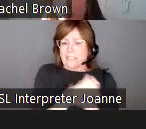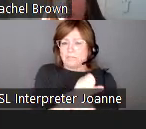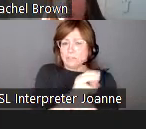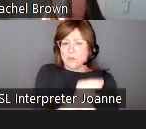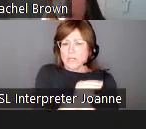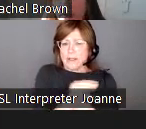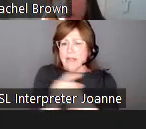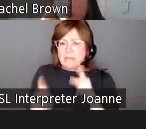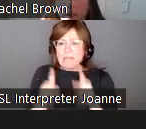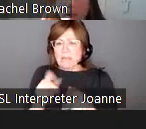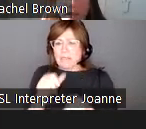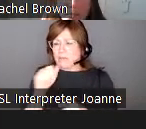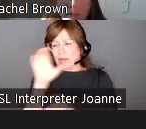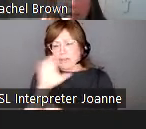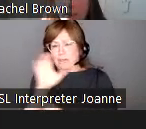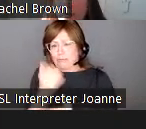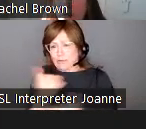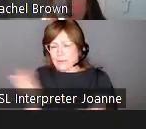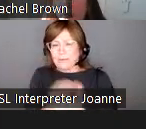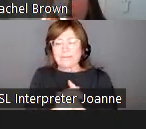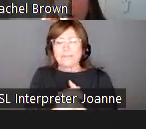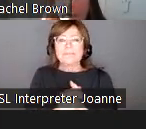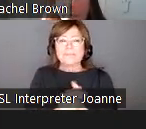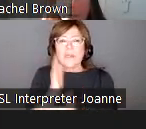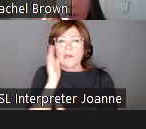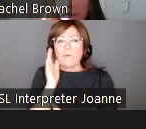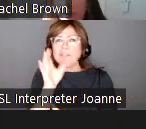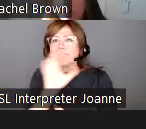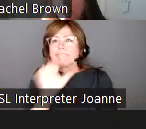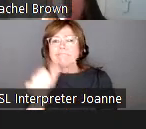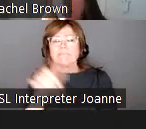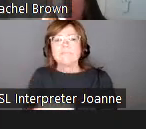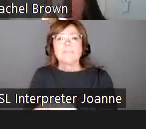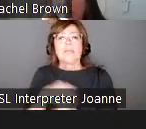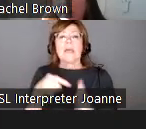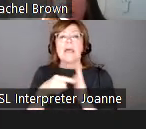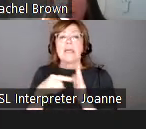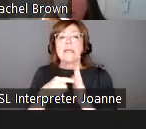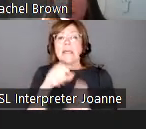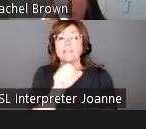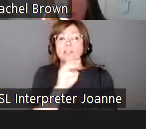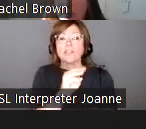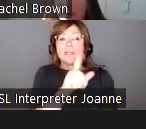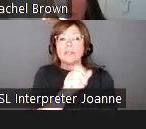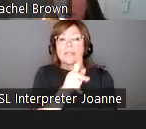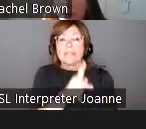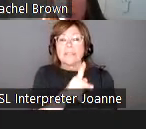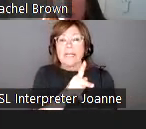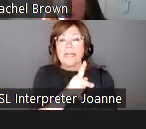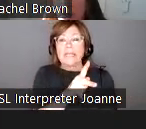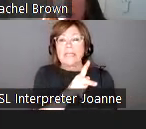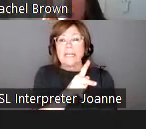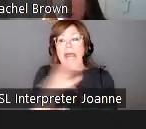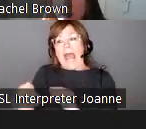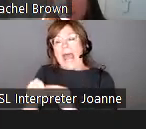they're referred or linked to somebody else. So, for example, adding your social media links to your email signature